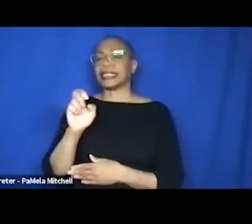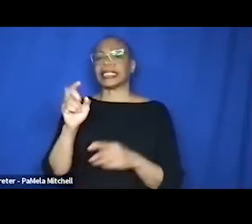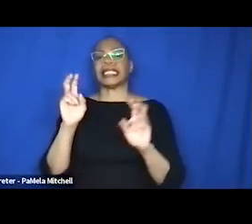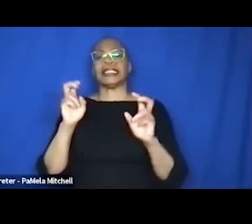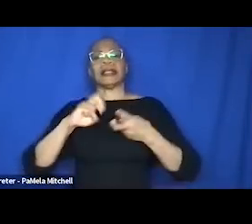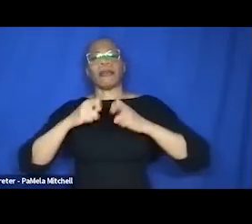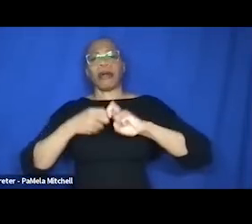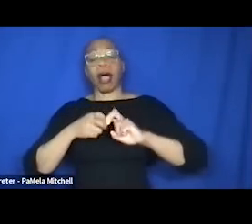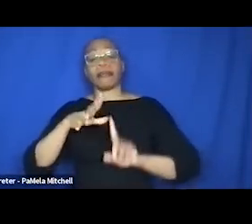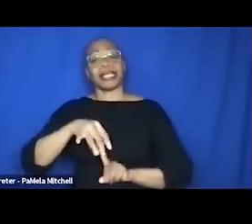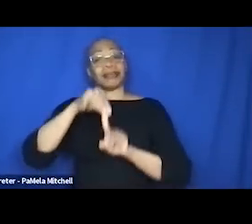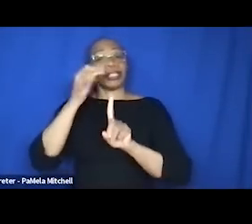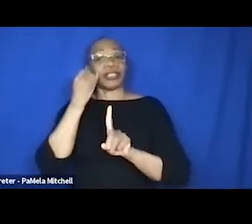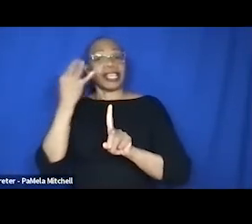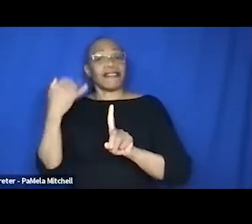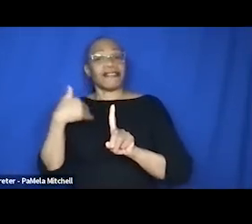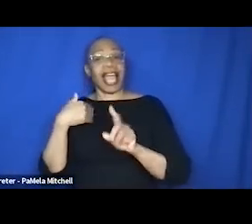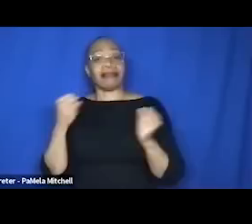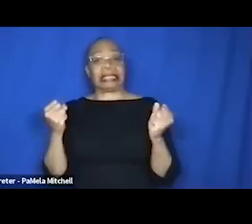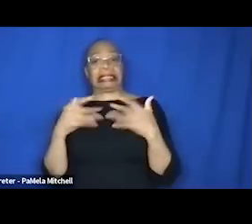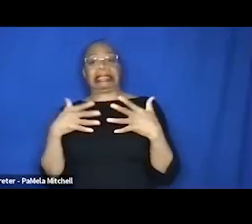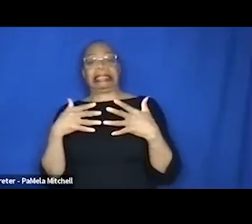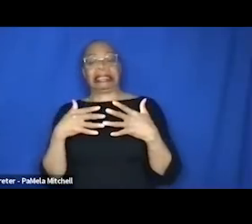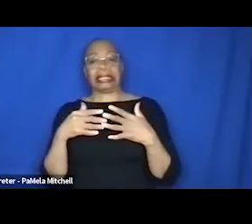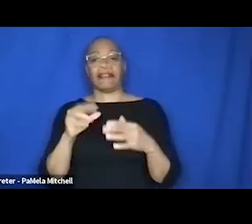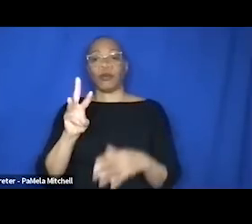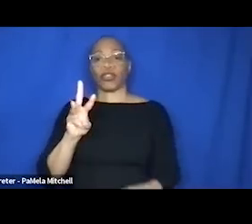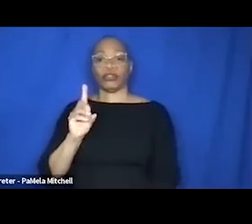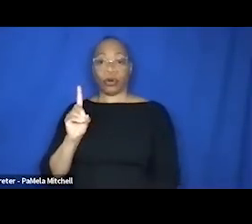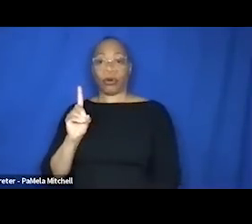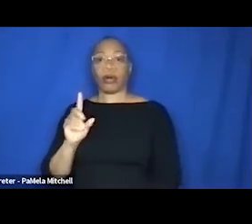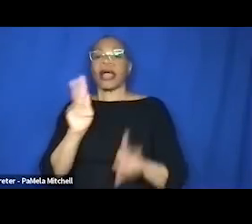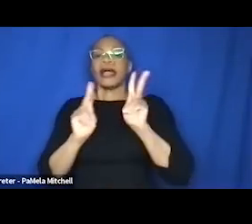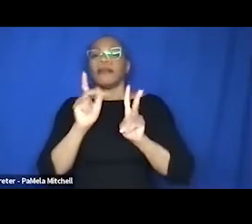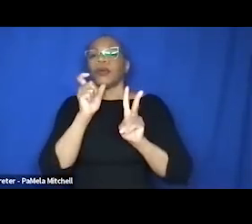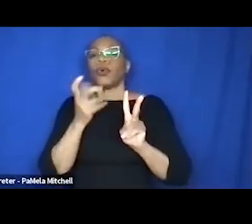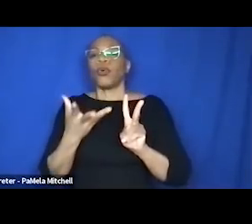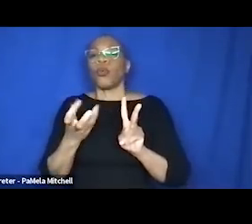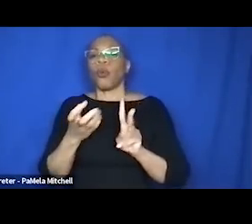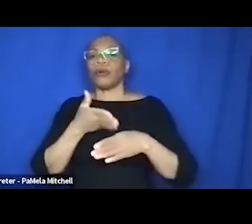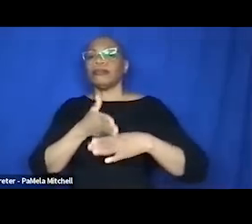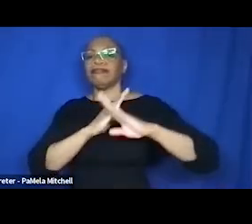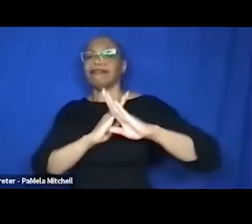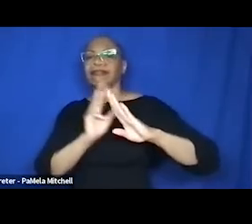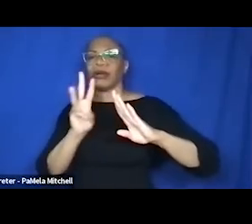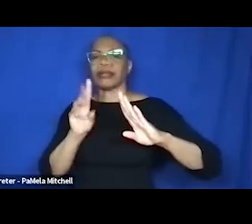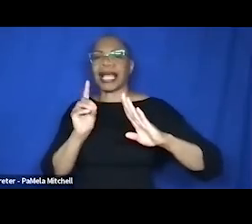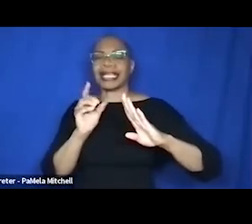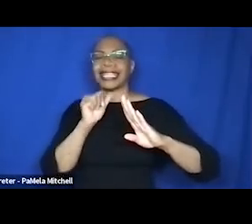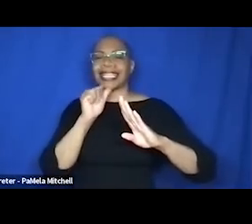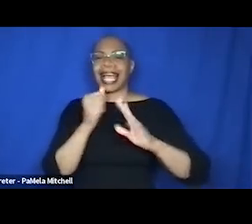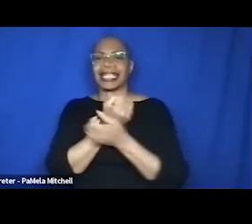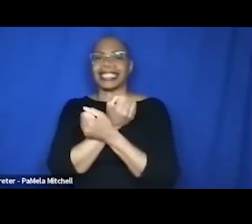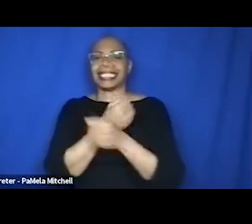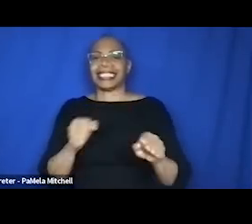a fear of withdrawal. And so for people who are wanting to prevent withdrawal, being in an unsheltered space gives